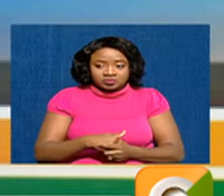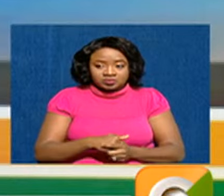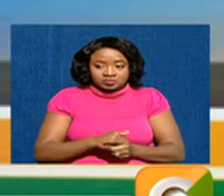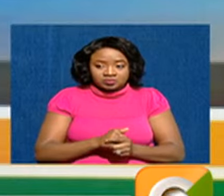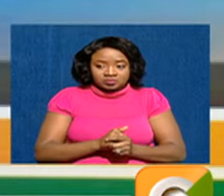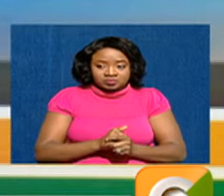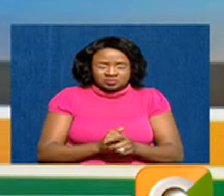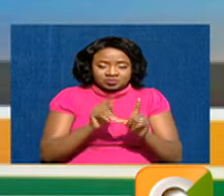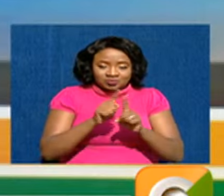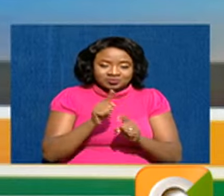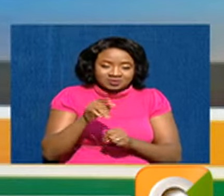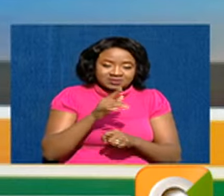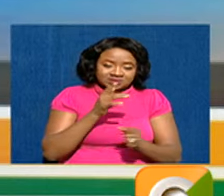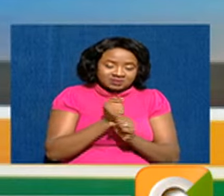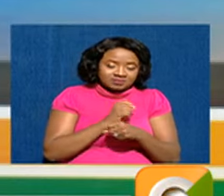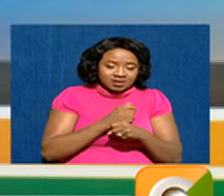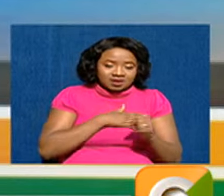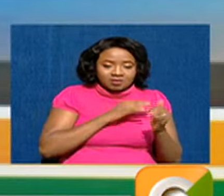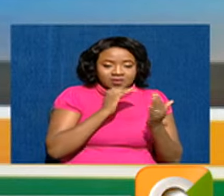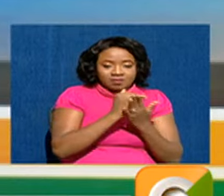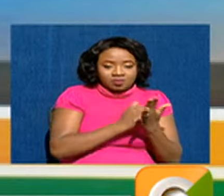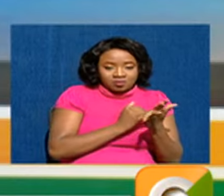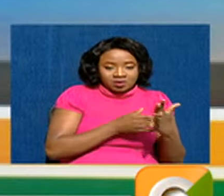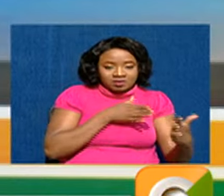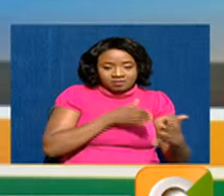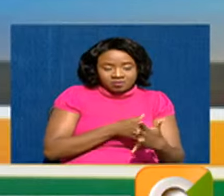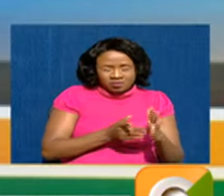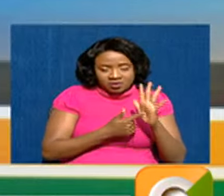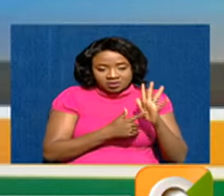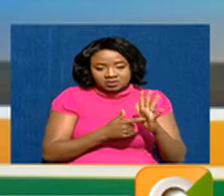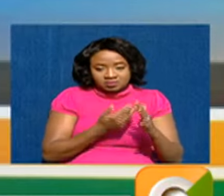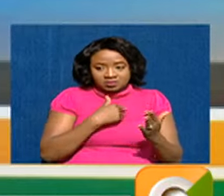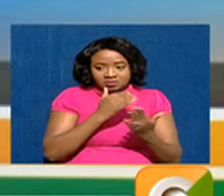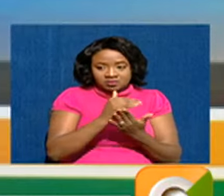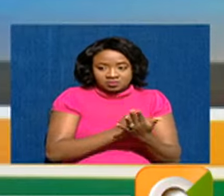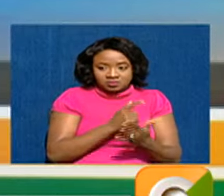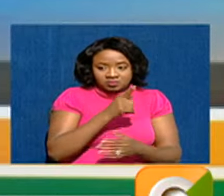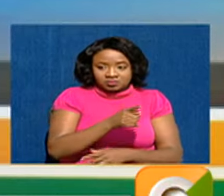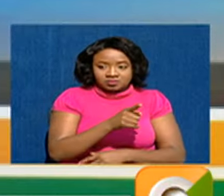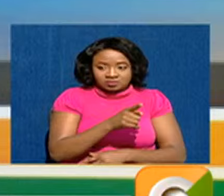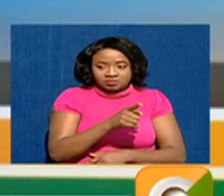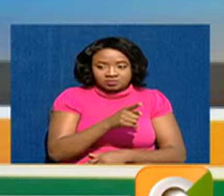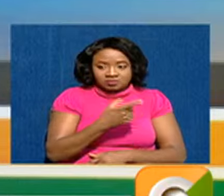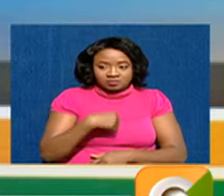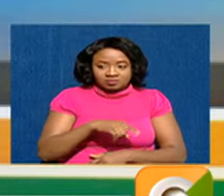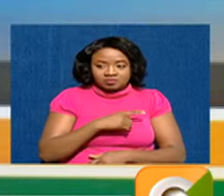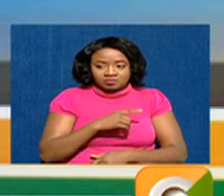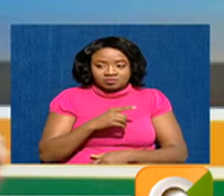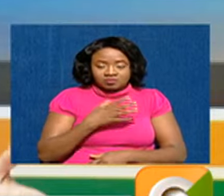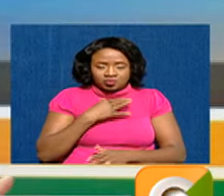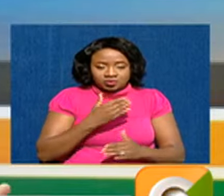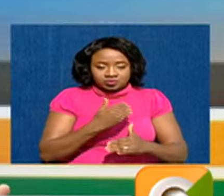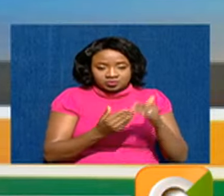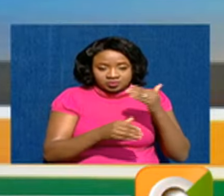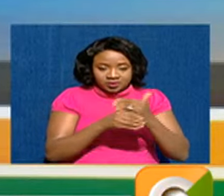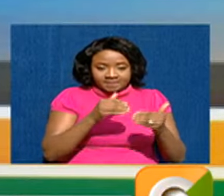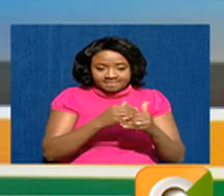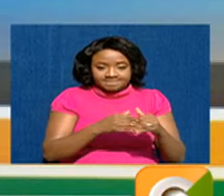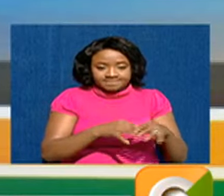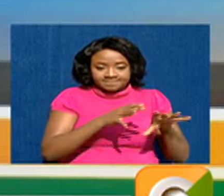flagship projects to stall. There's a program we call Smart City Program where we pave urban roads, urban